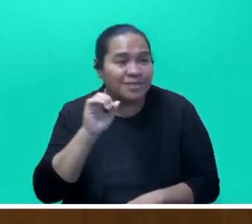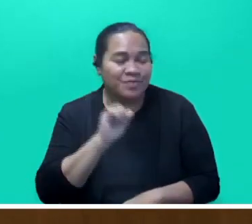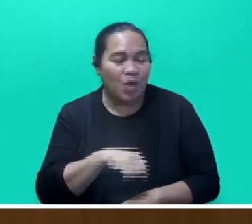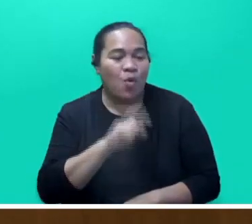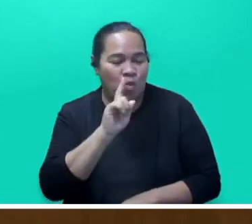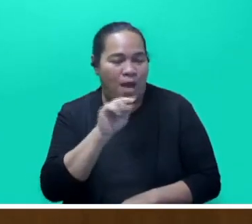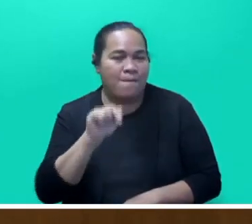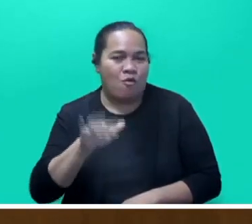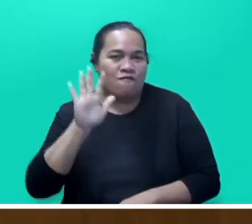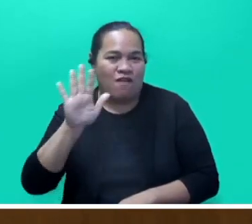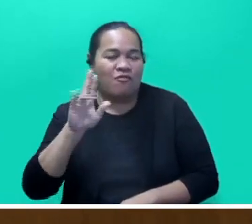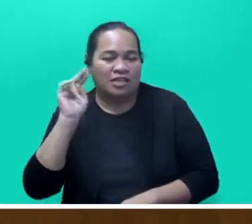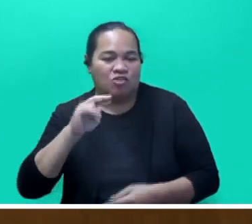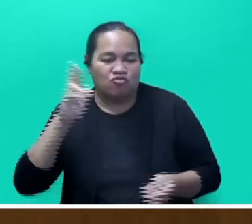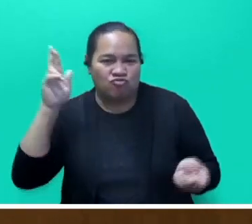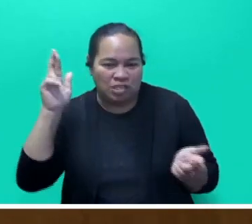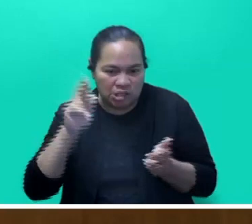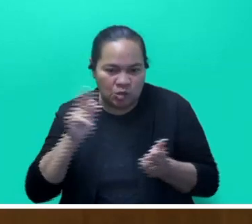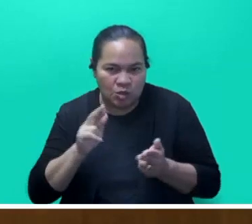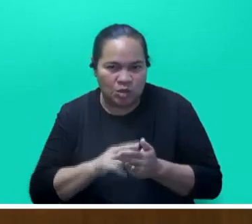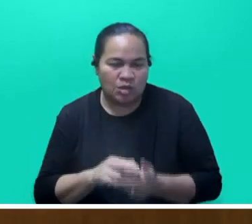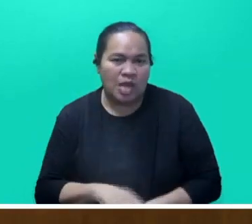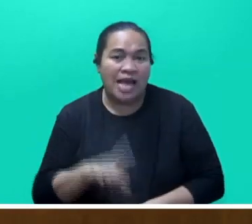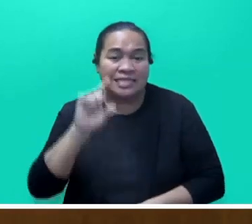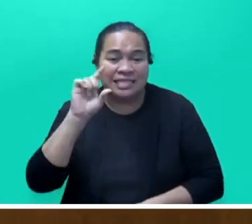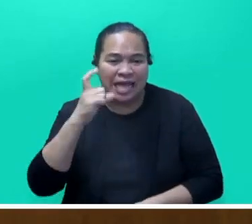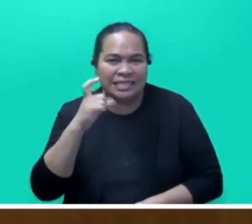1.5 degrees Celsius.